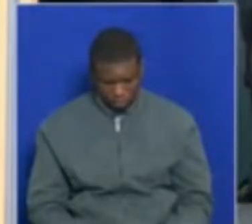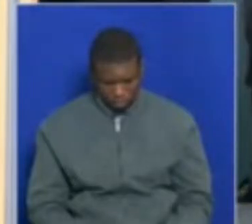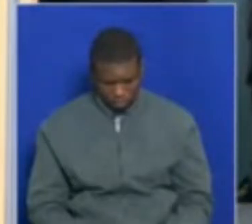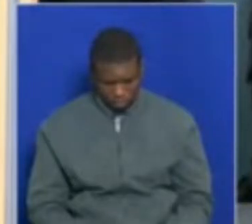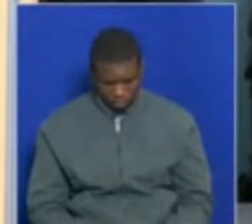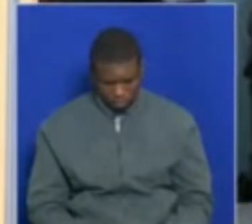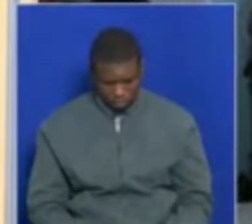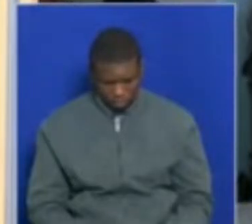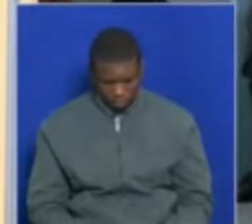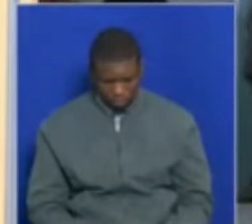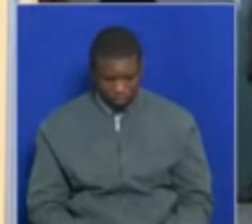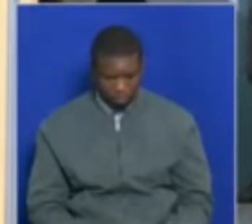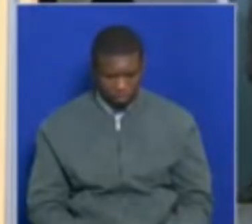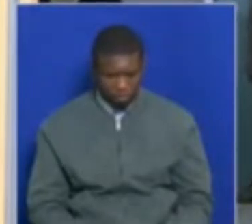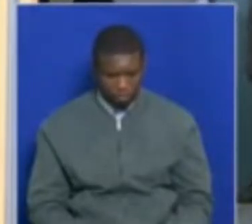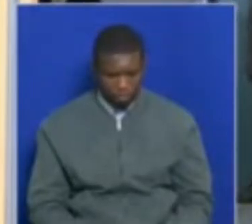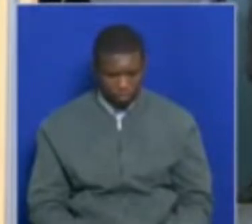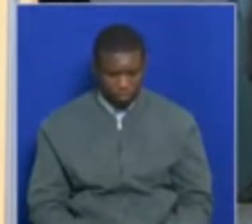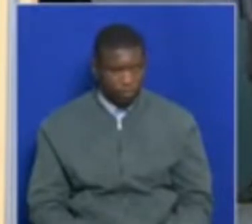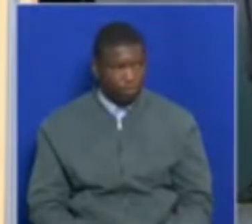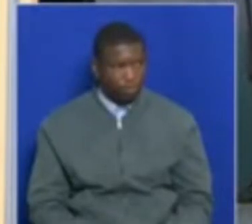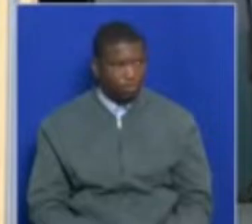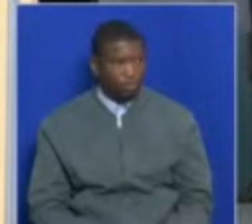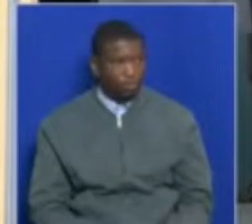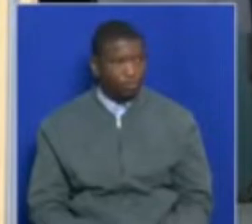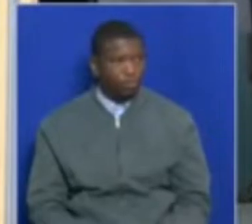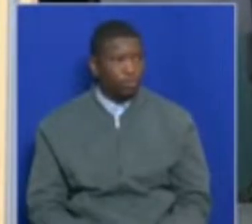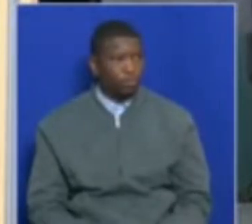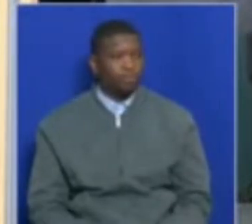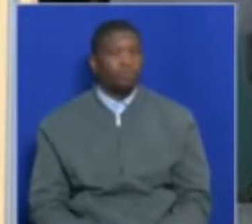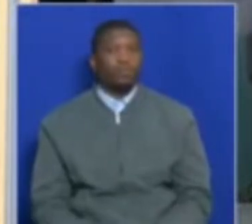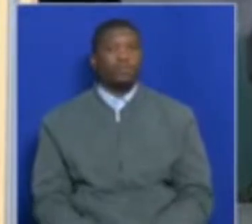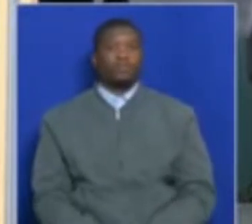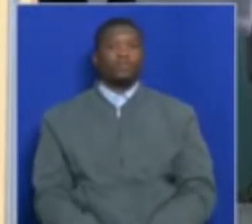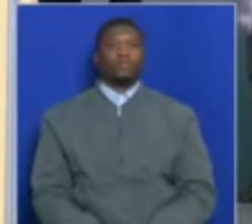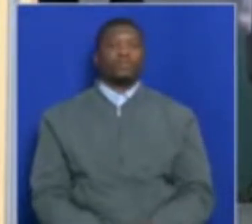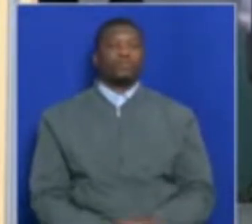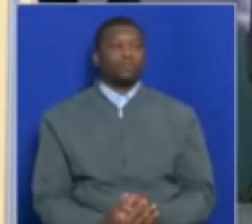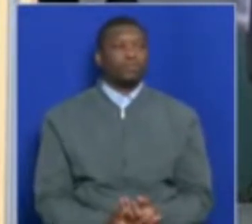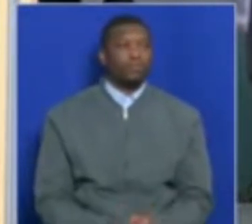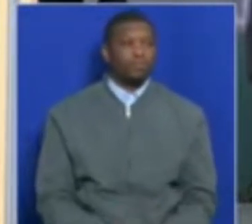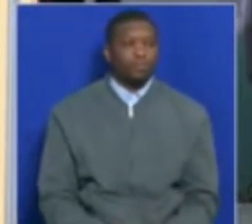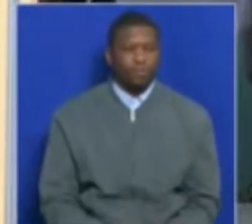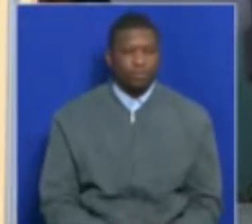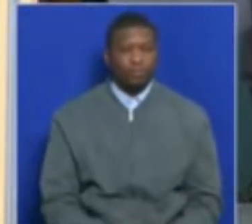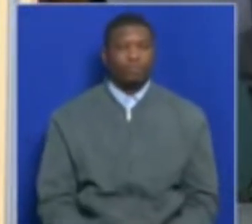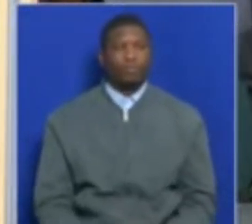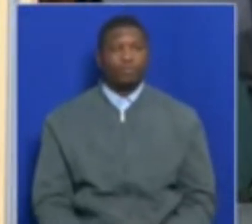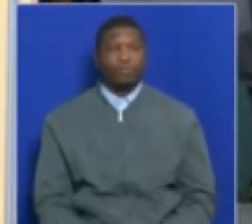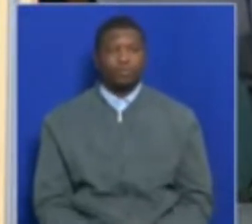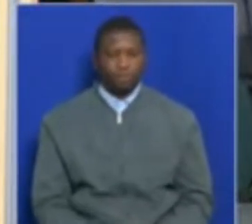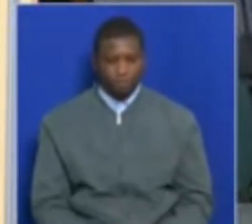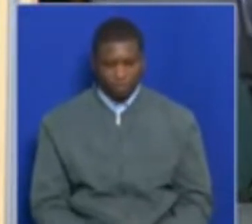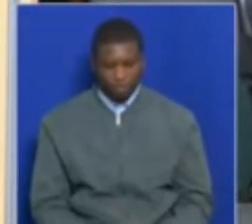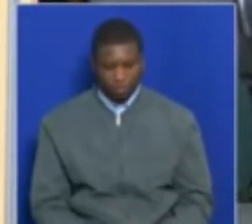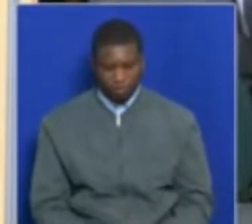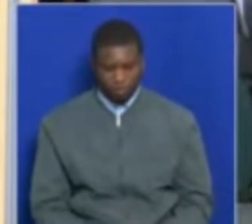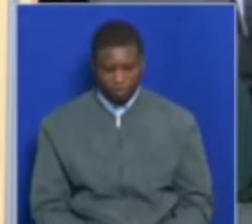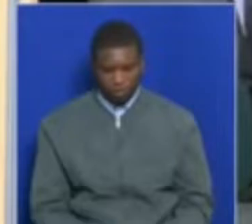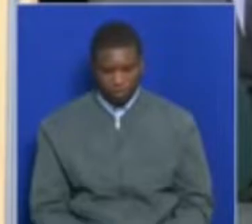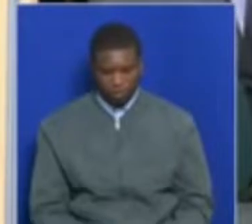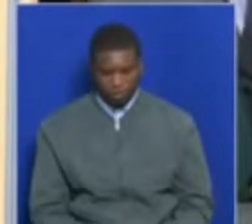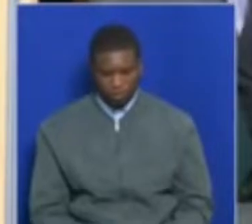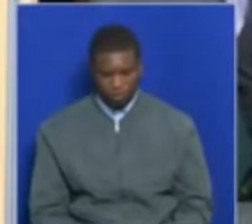All right, it's 29 minutes past 9. We are ready to start the day's proceedings. Please make sure that your cell phones, your devices are